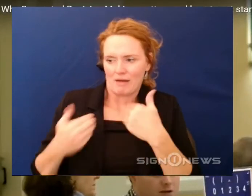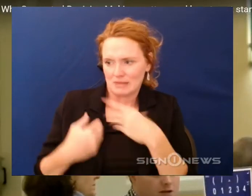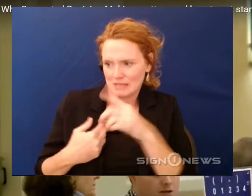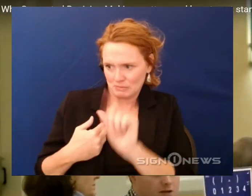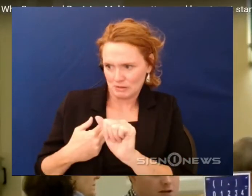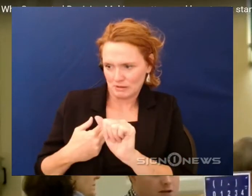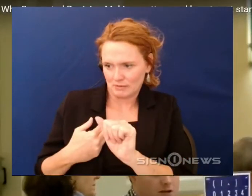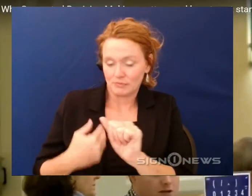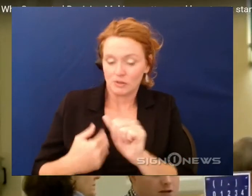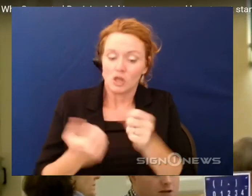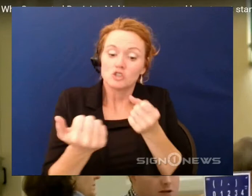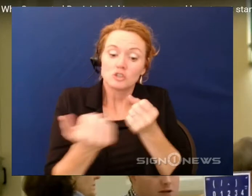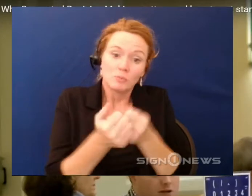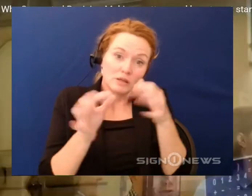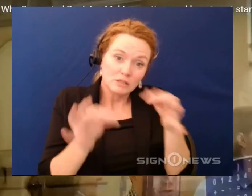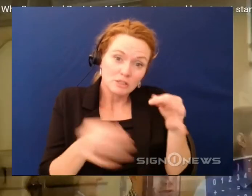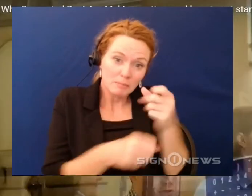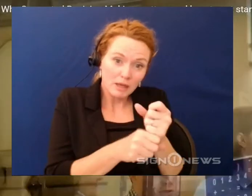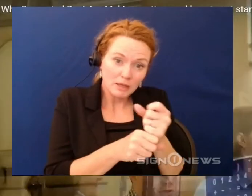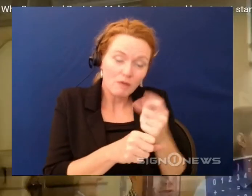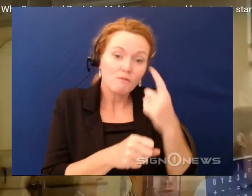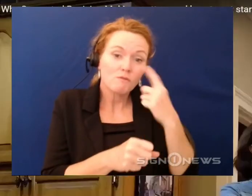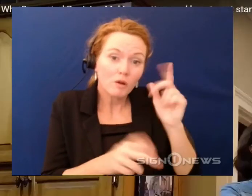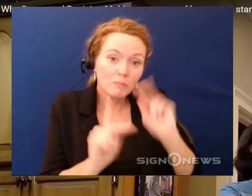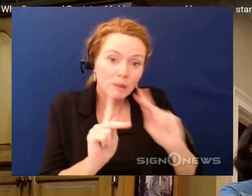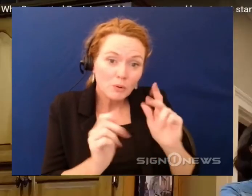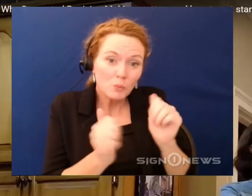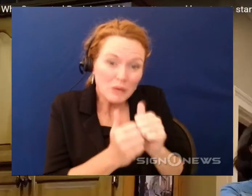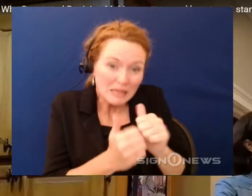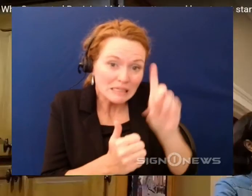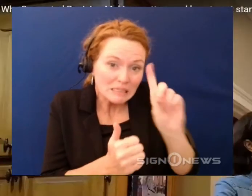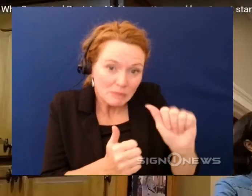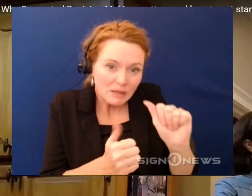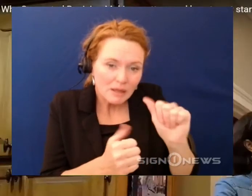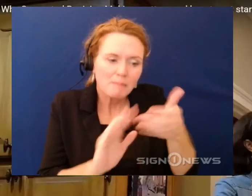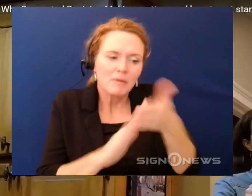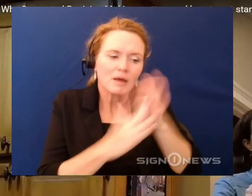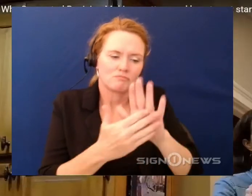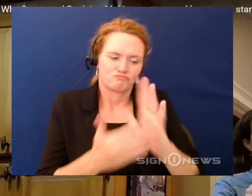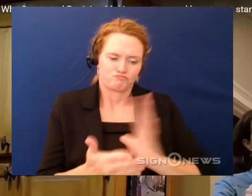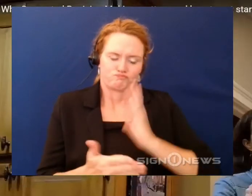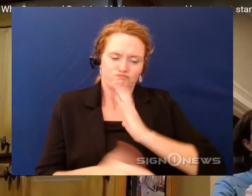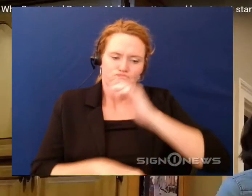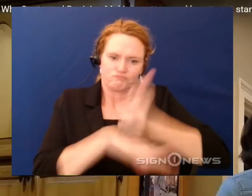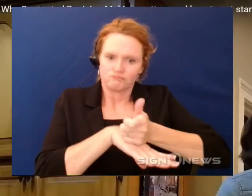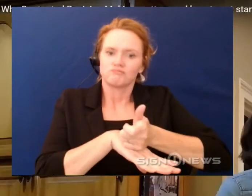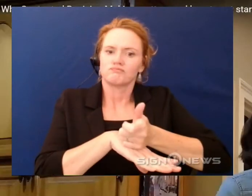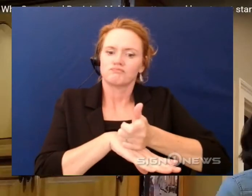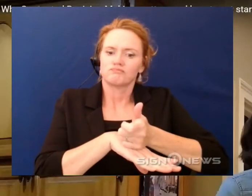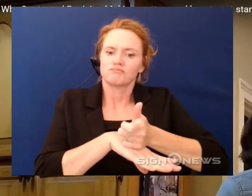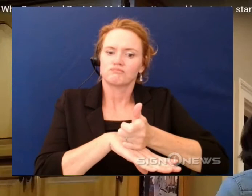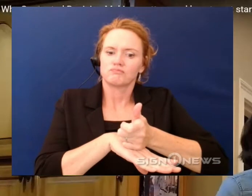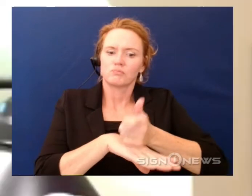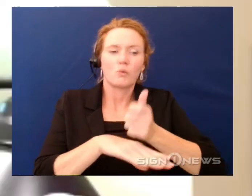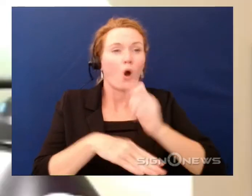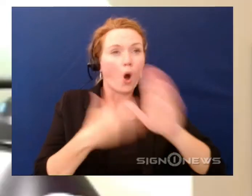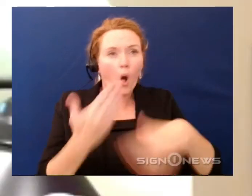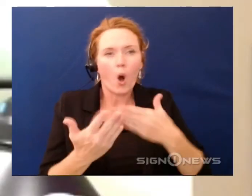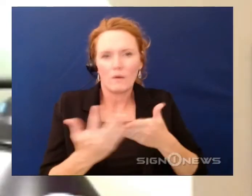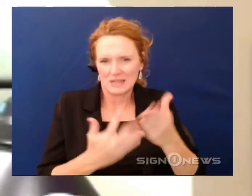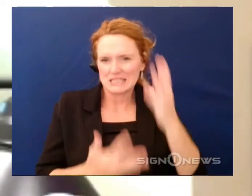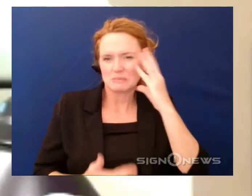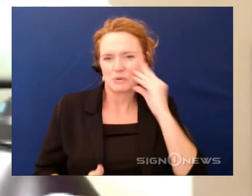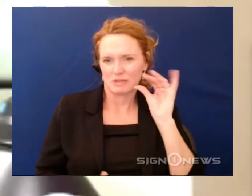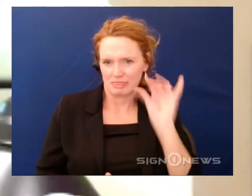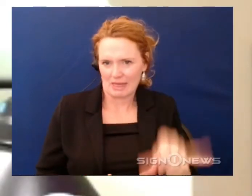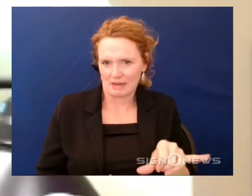supported decision-making for people with disabilities is to formalize that process we all go through. Okay, so